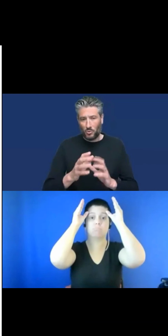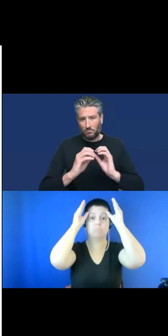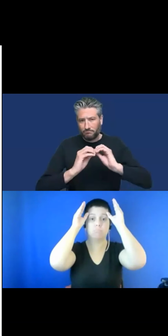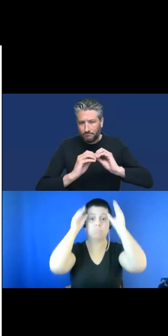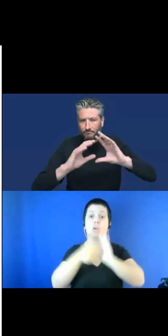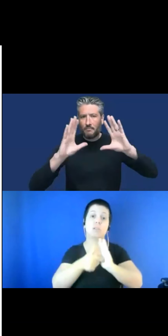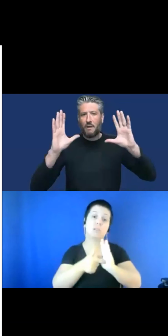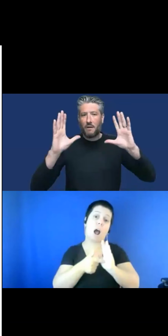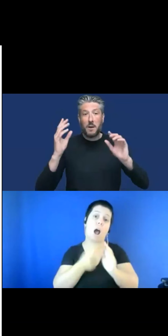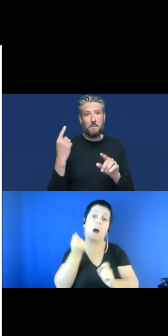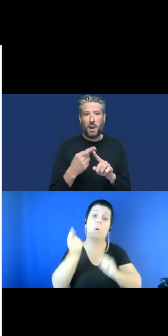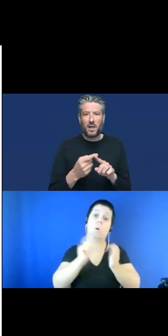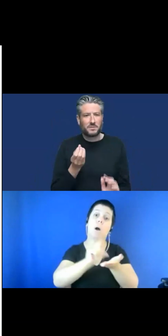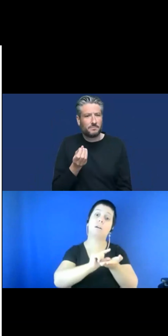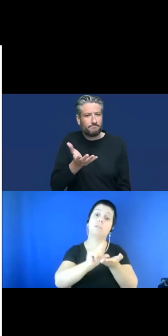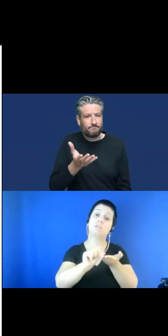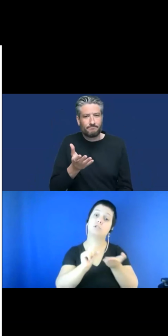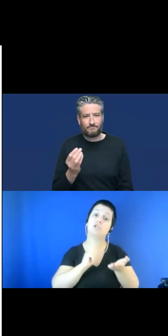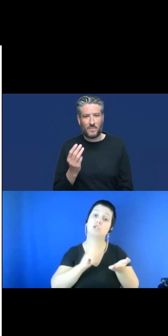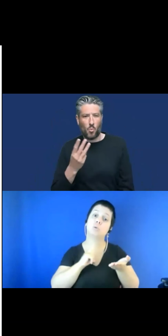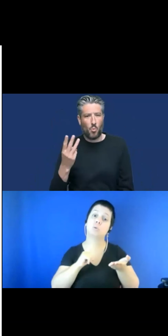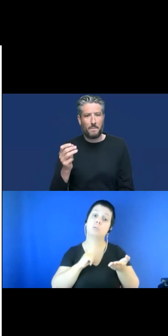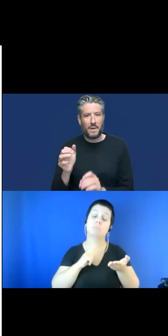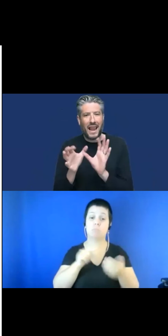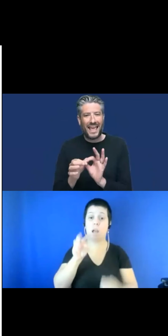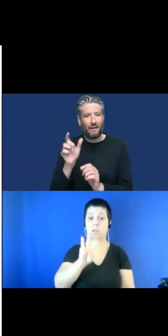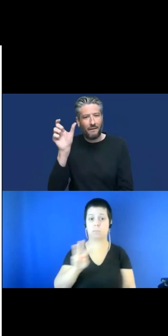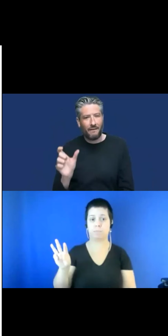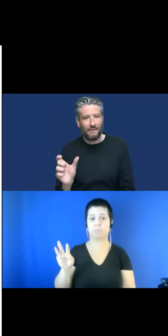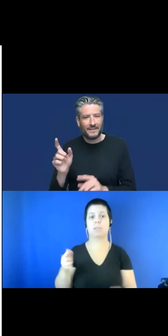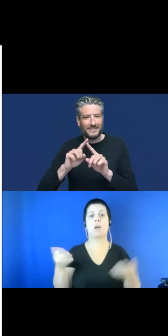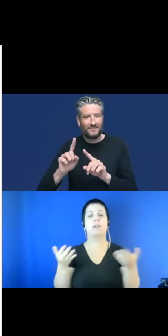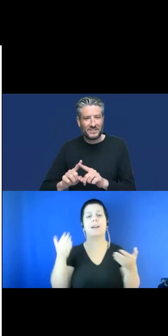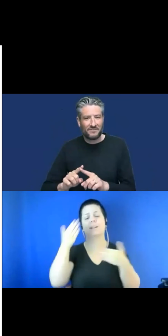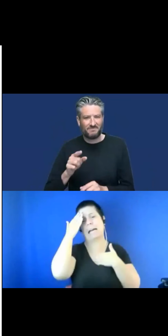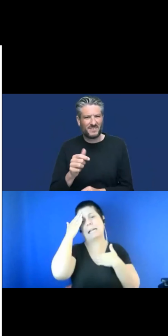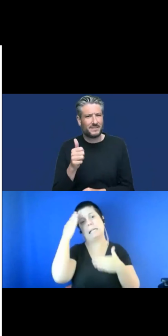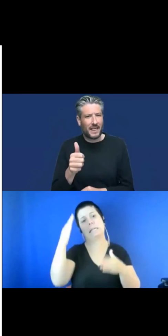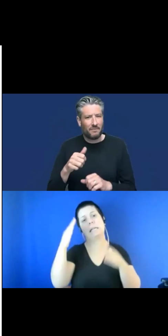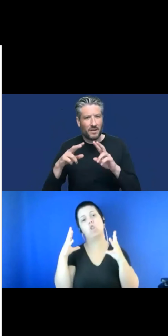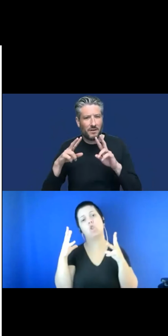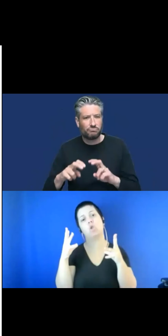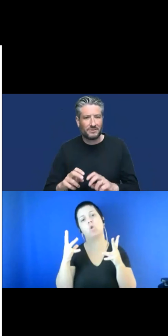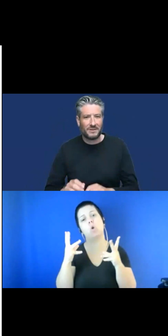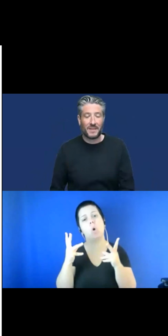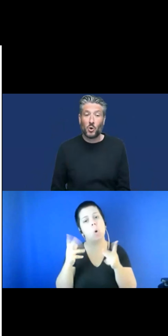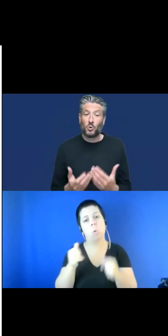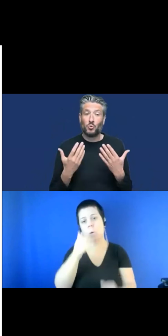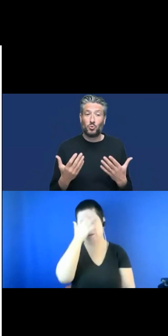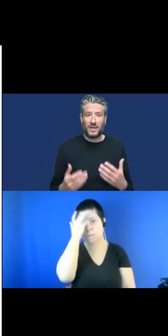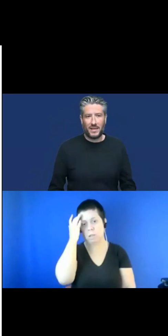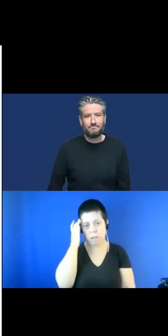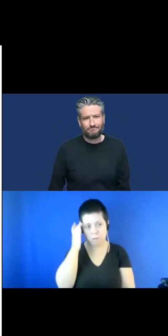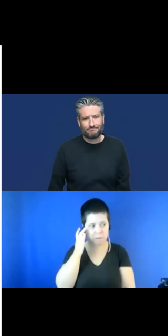online. For today, I will end with a big thank you to all the people that helped me hold together my